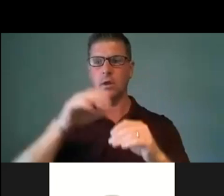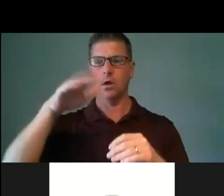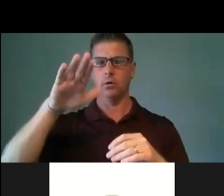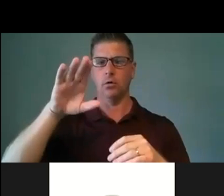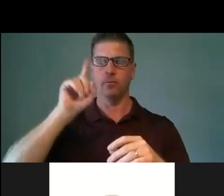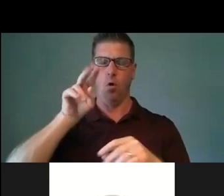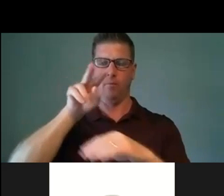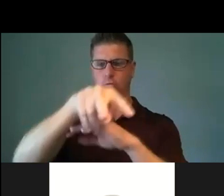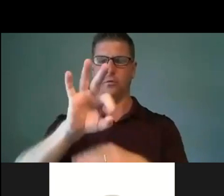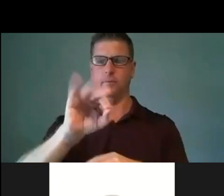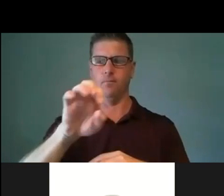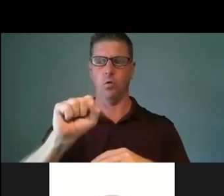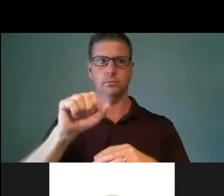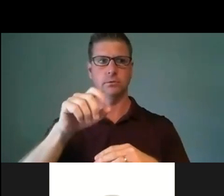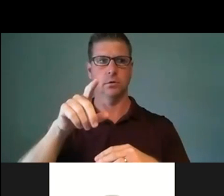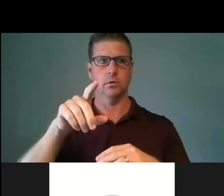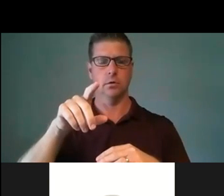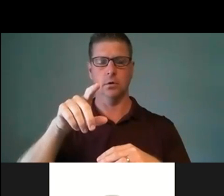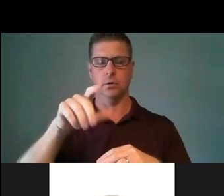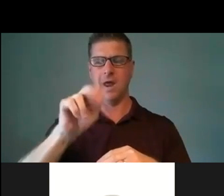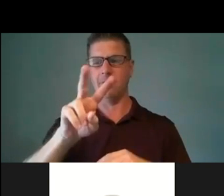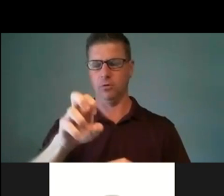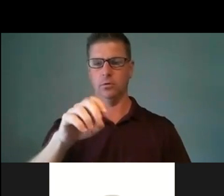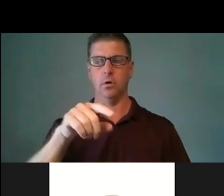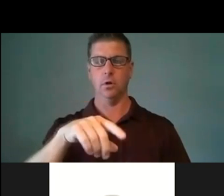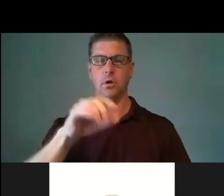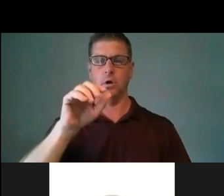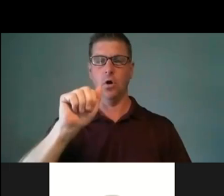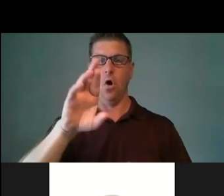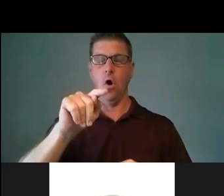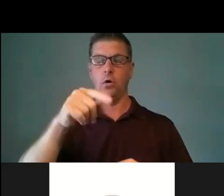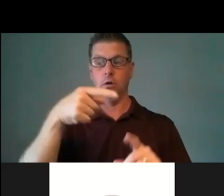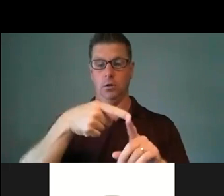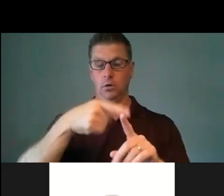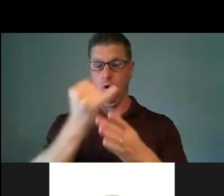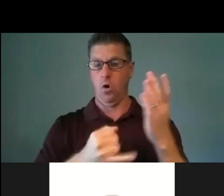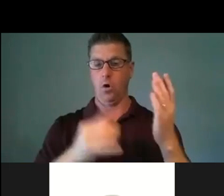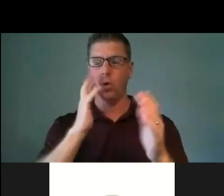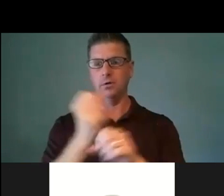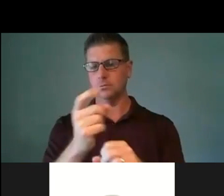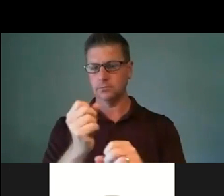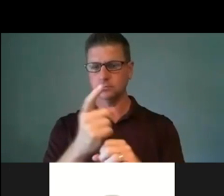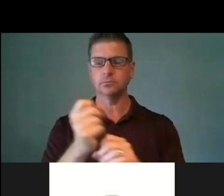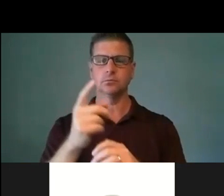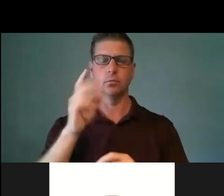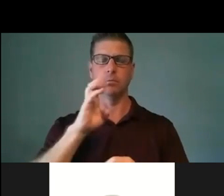Forbes Avenue. The art display will rotate at least annually and feature local artists and